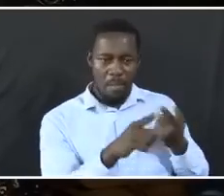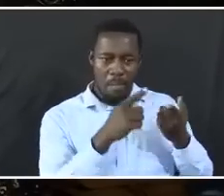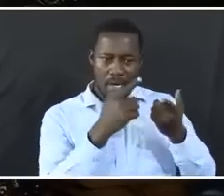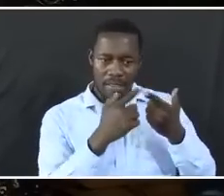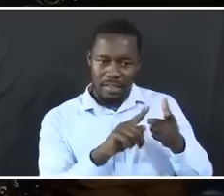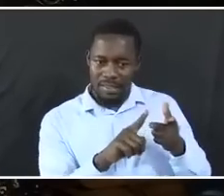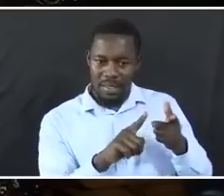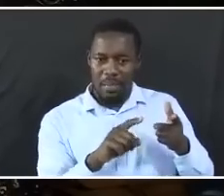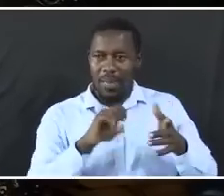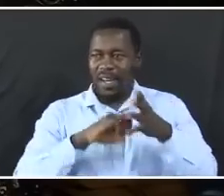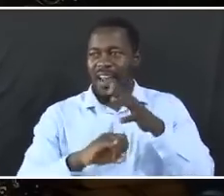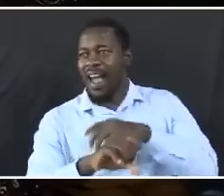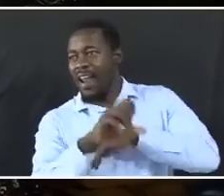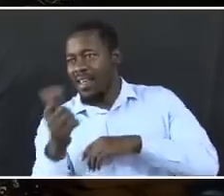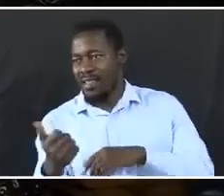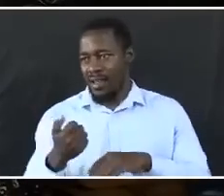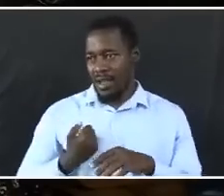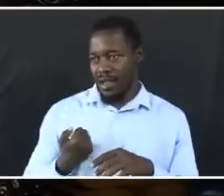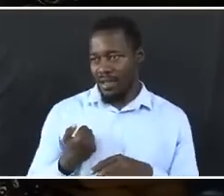question, asking for a friend.